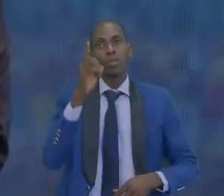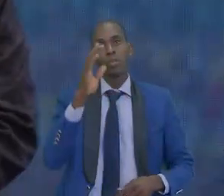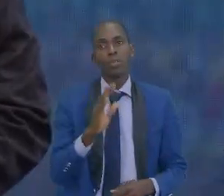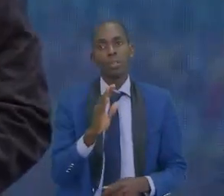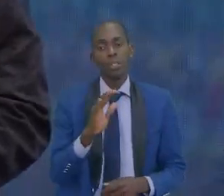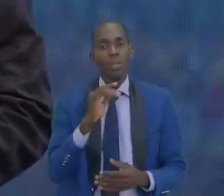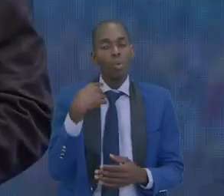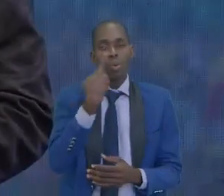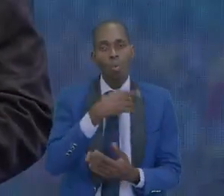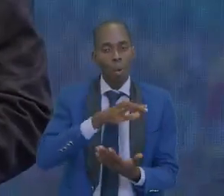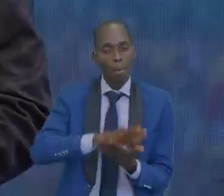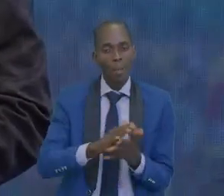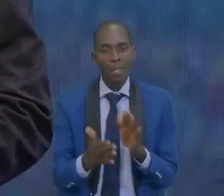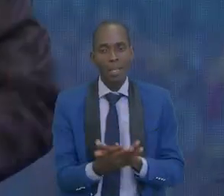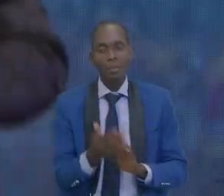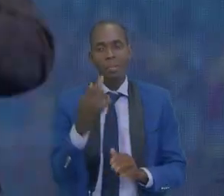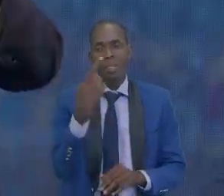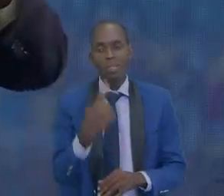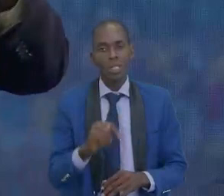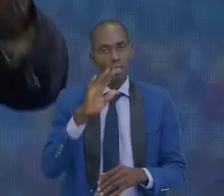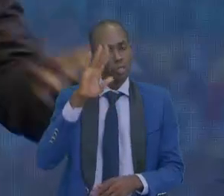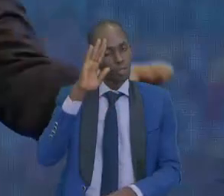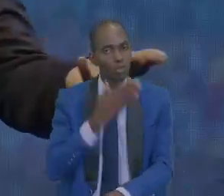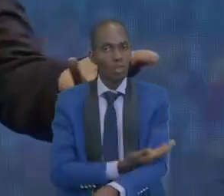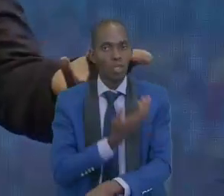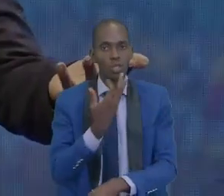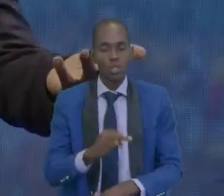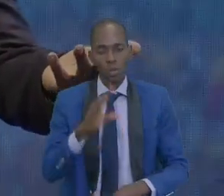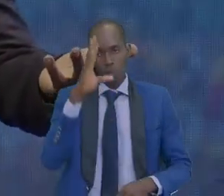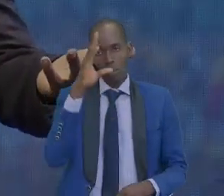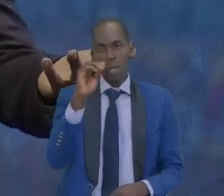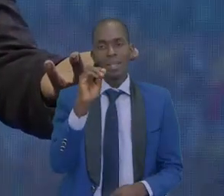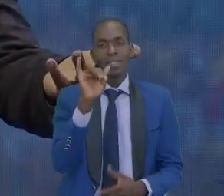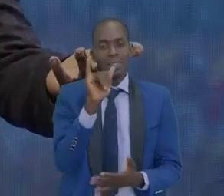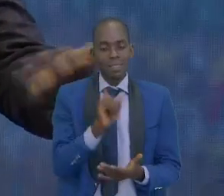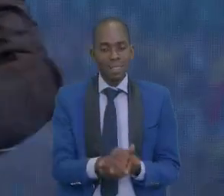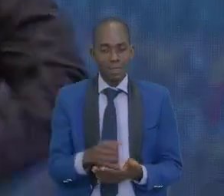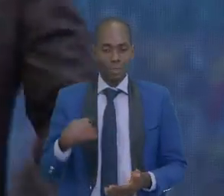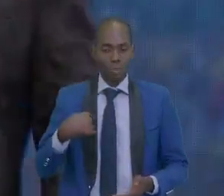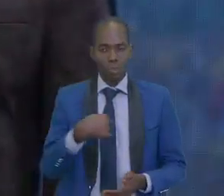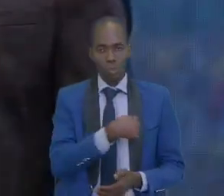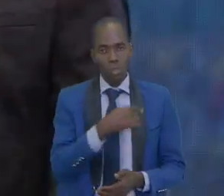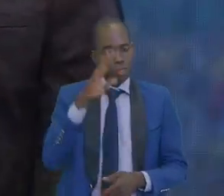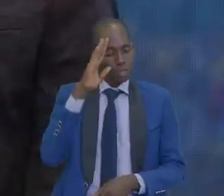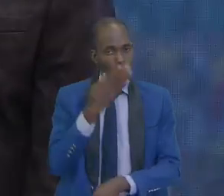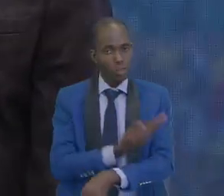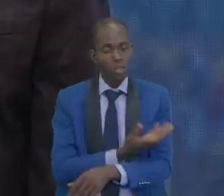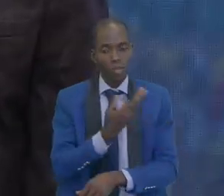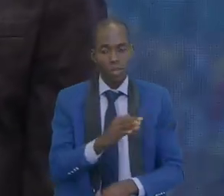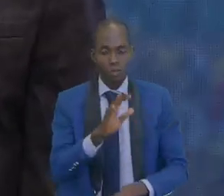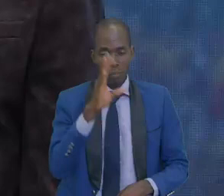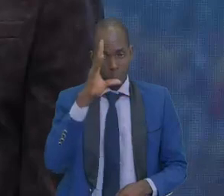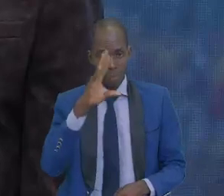became the Son of Man, that the sons of men may become the sons